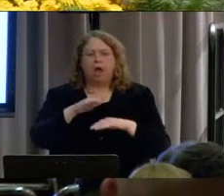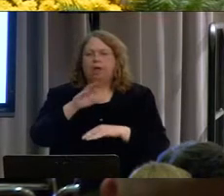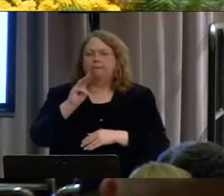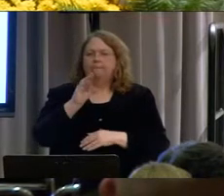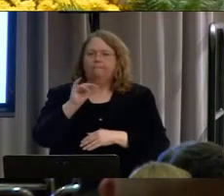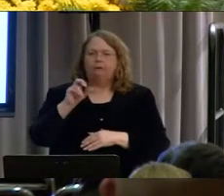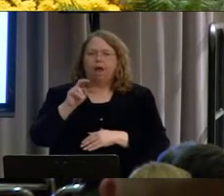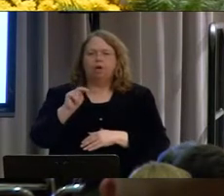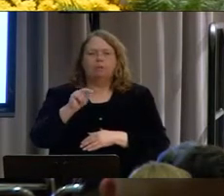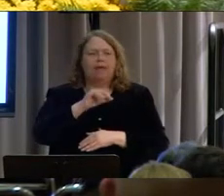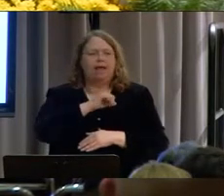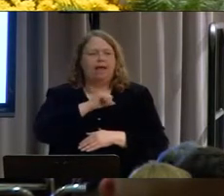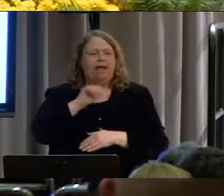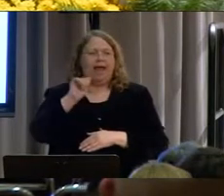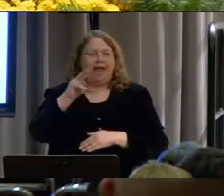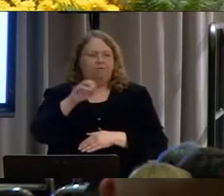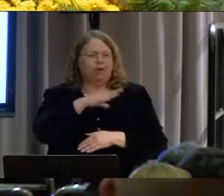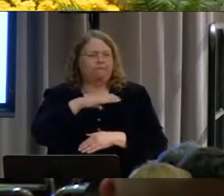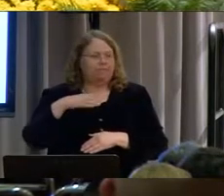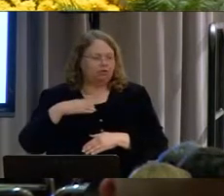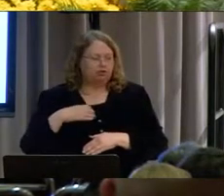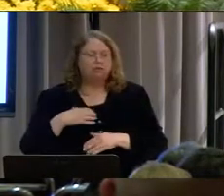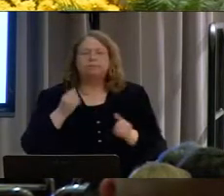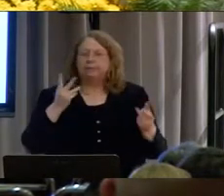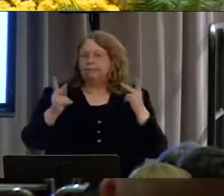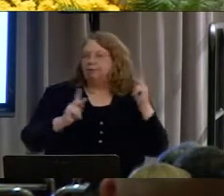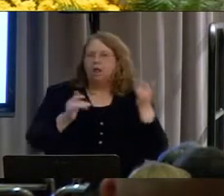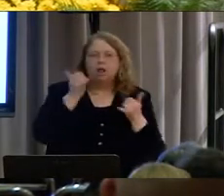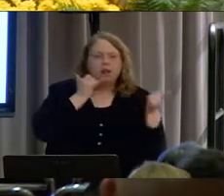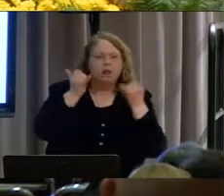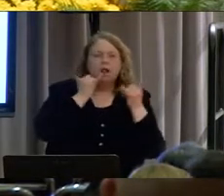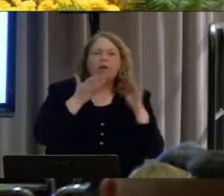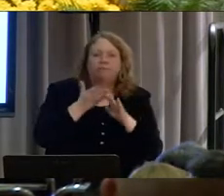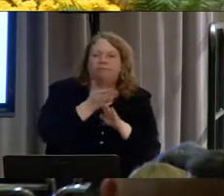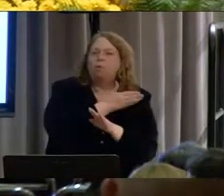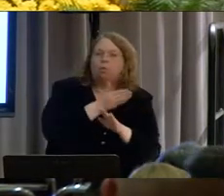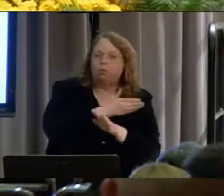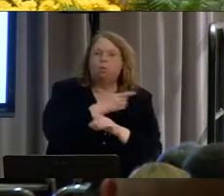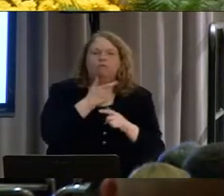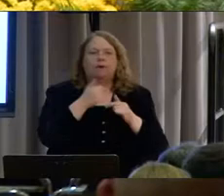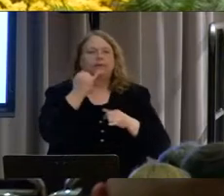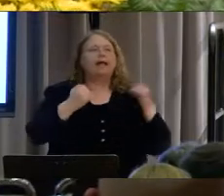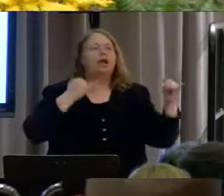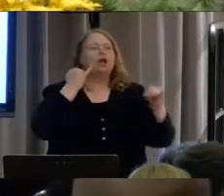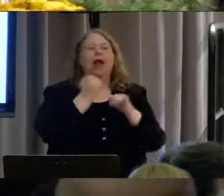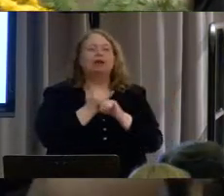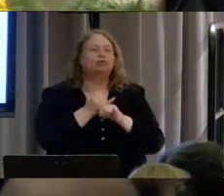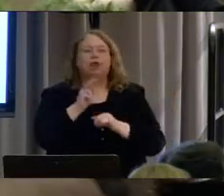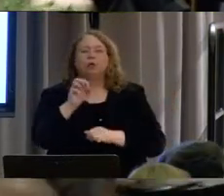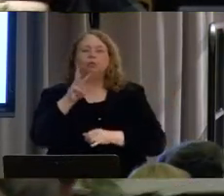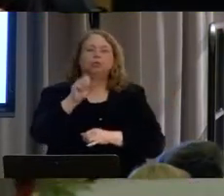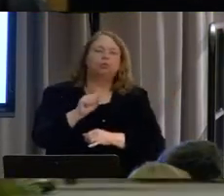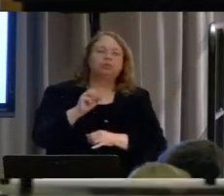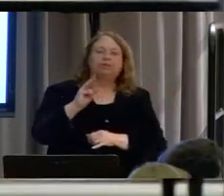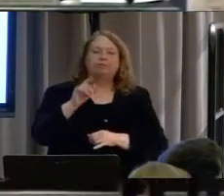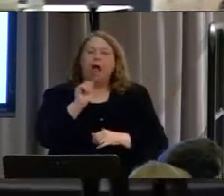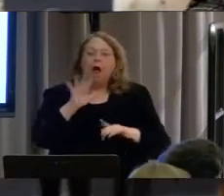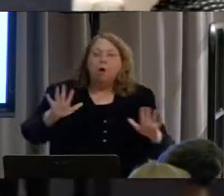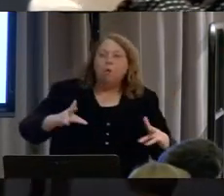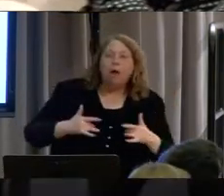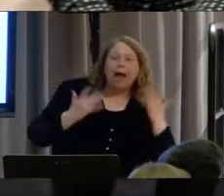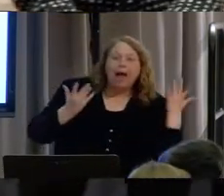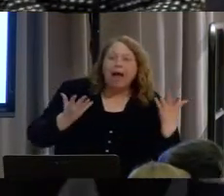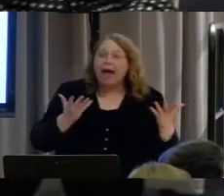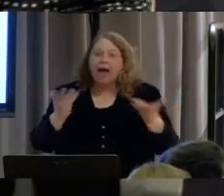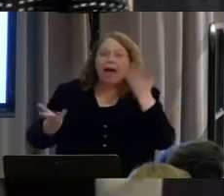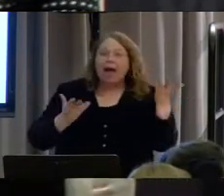I know and respect. We got lots of calls all the time before this, even from international media, you know, and they'd say, wow, what's happening there?